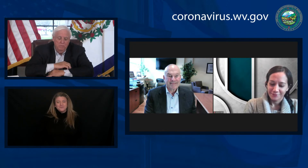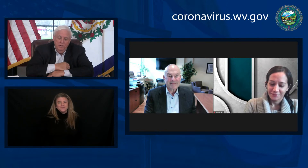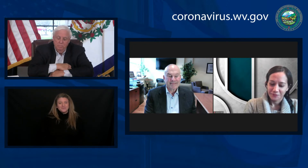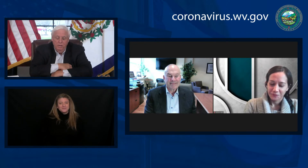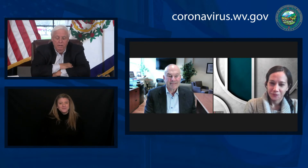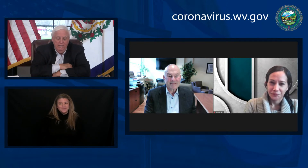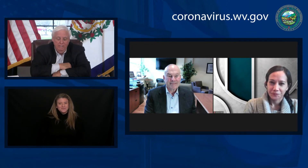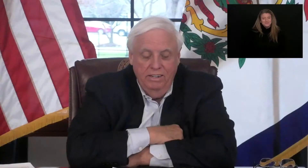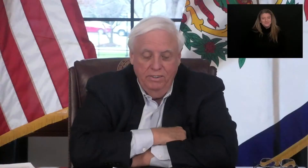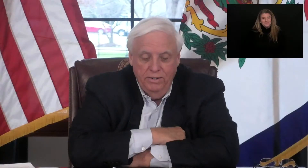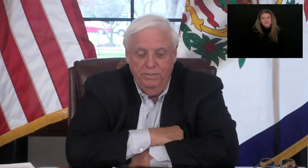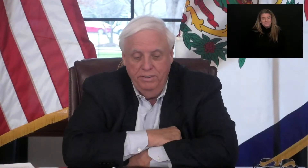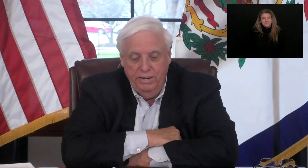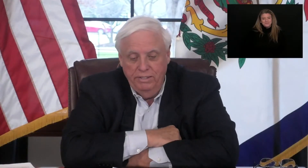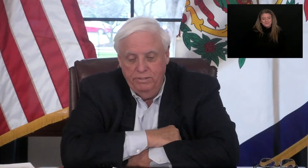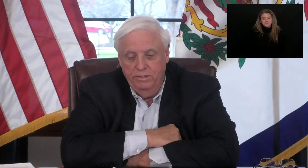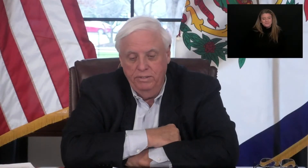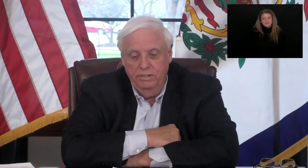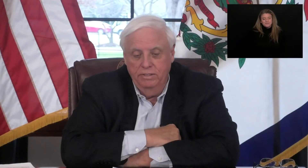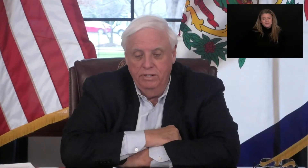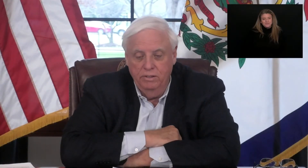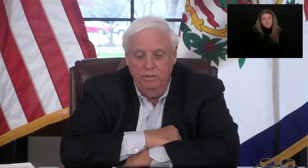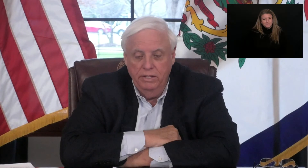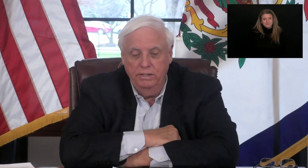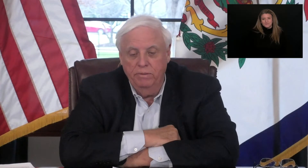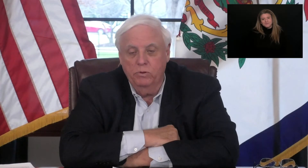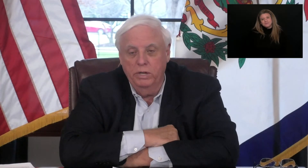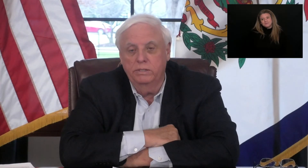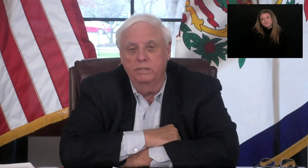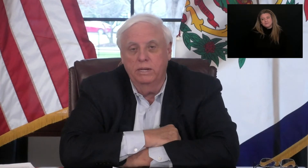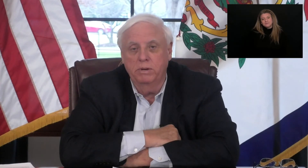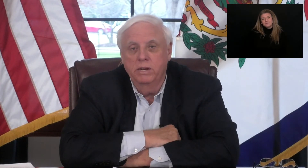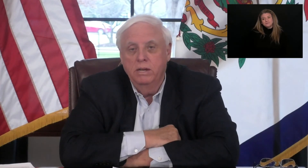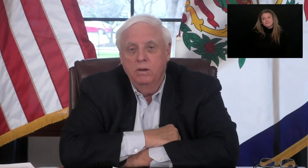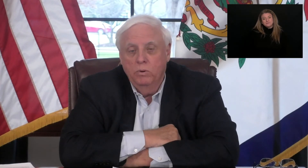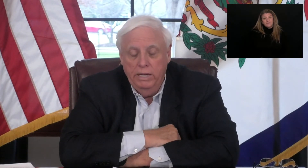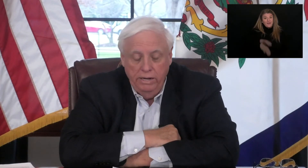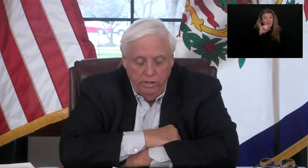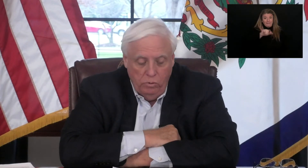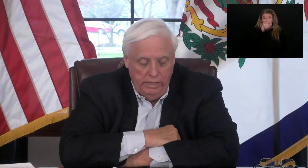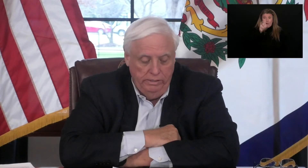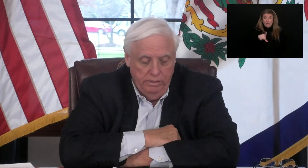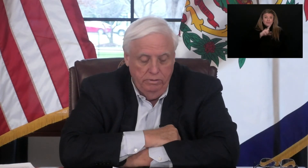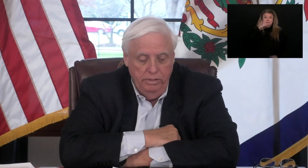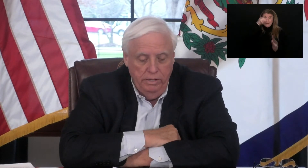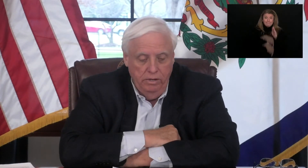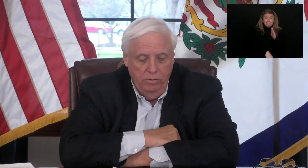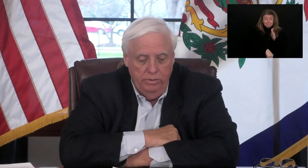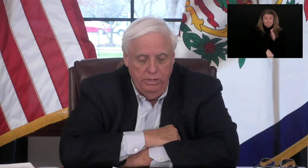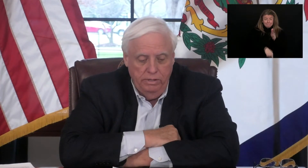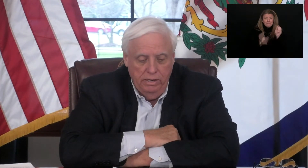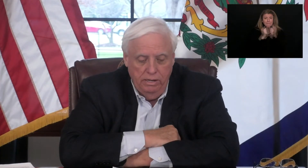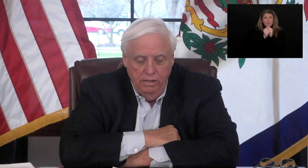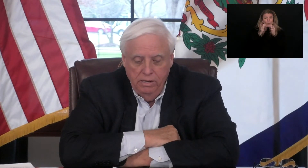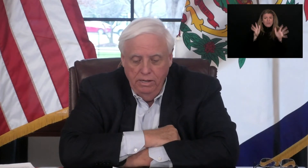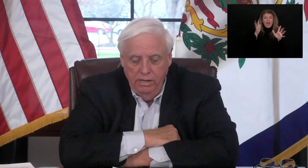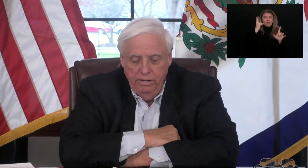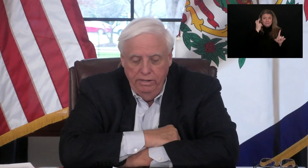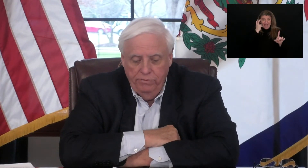Well, Paul, you're answering in-depth questions. I mean, without any question,